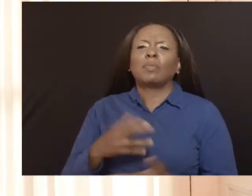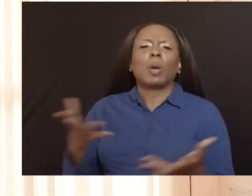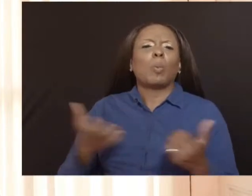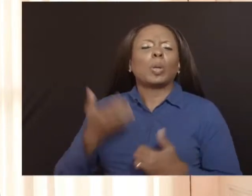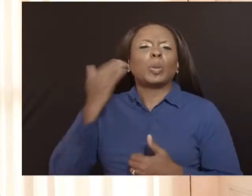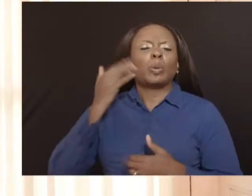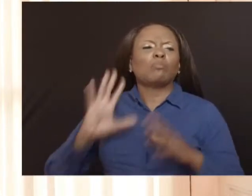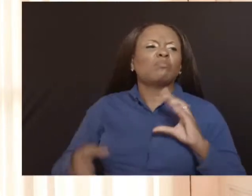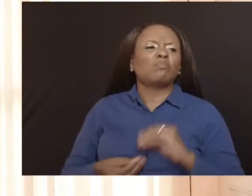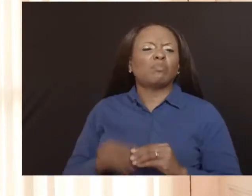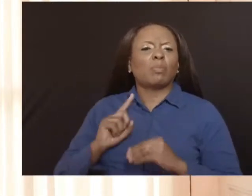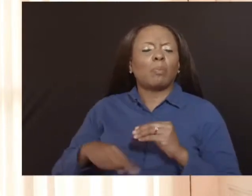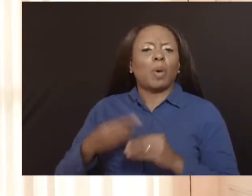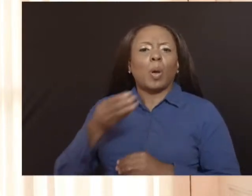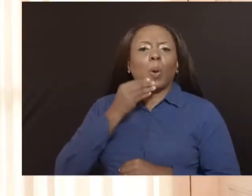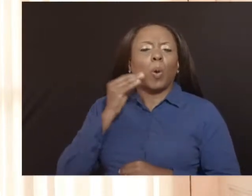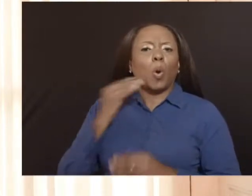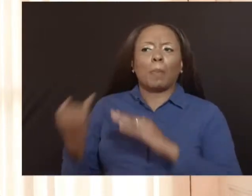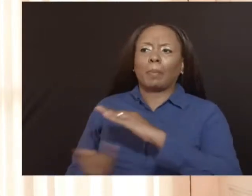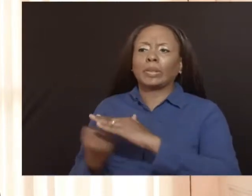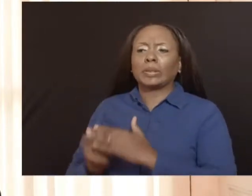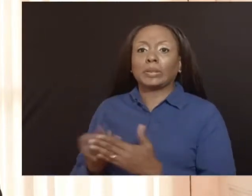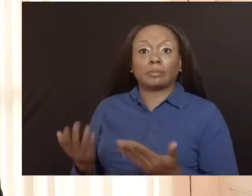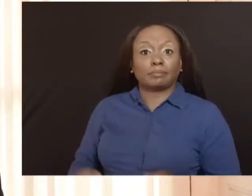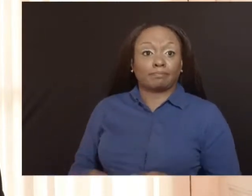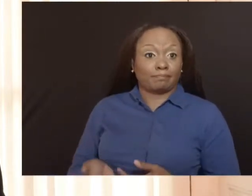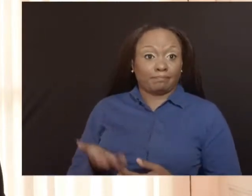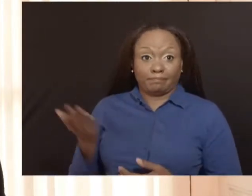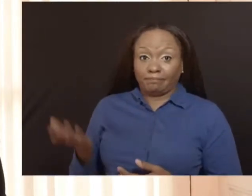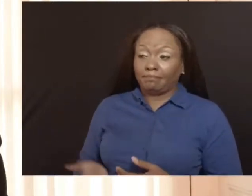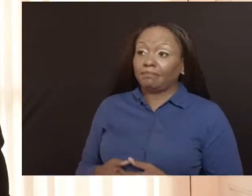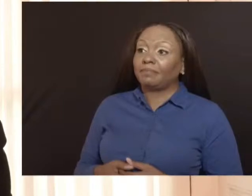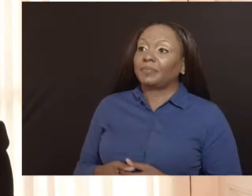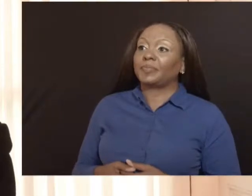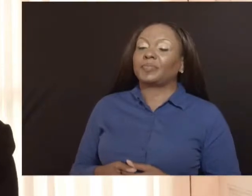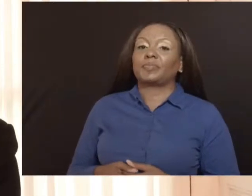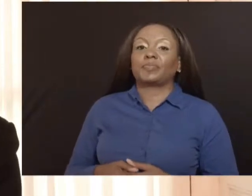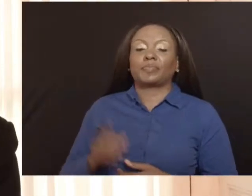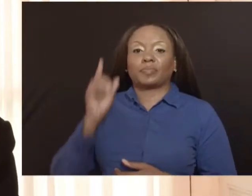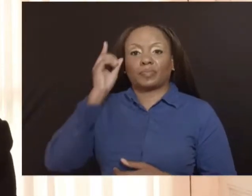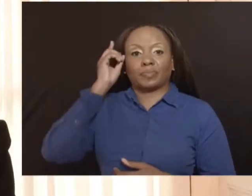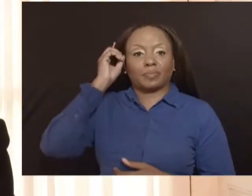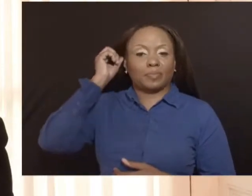with respect to home isolation in Barbados. Dr. Grandison?